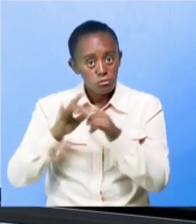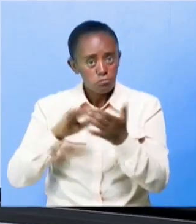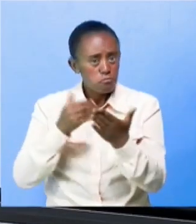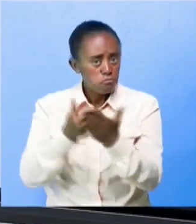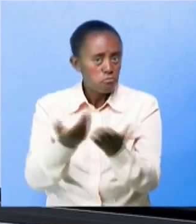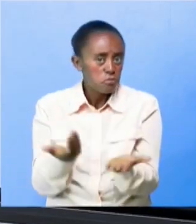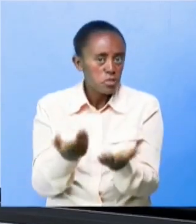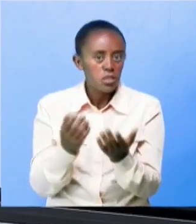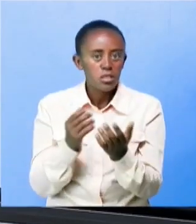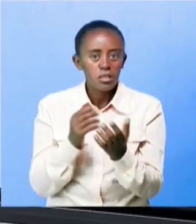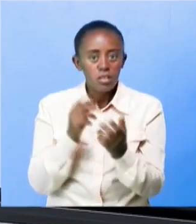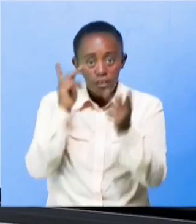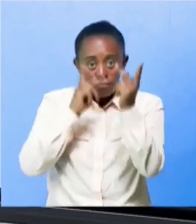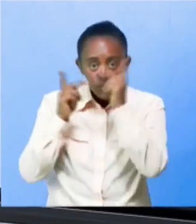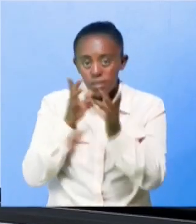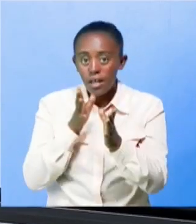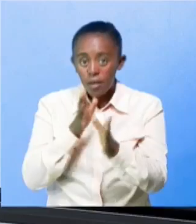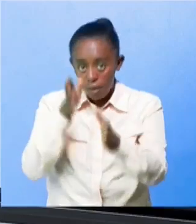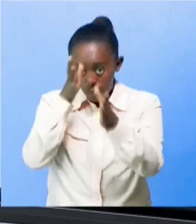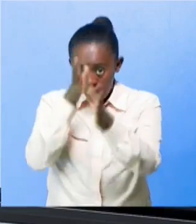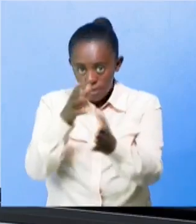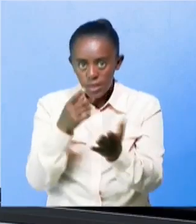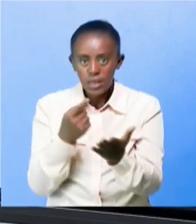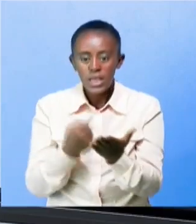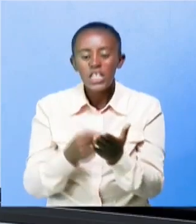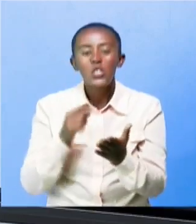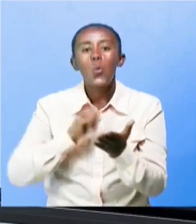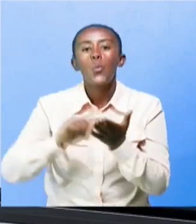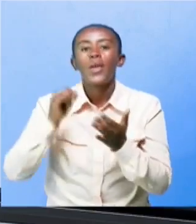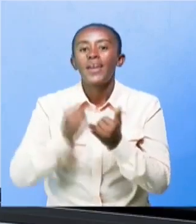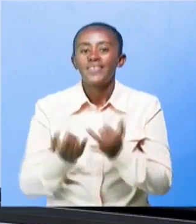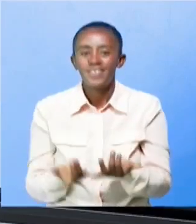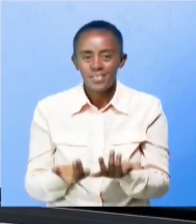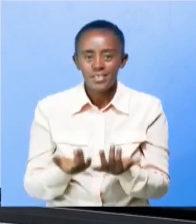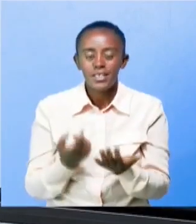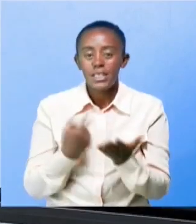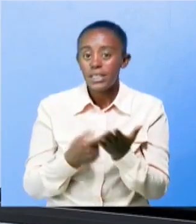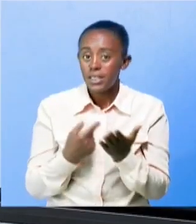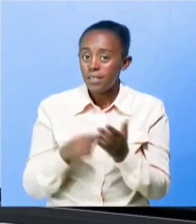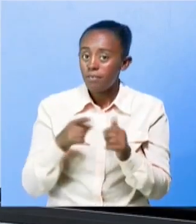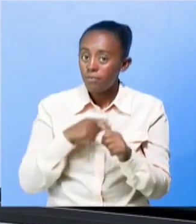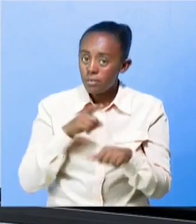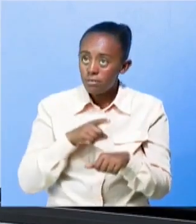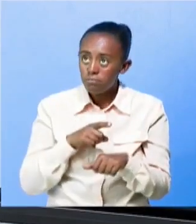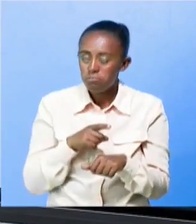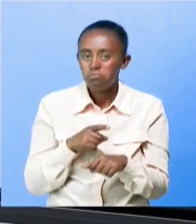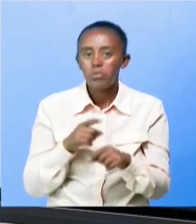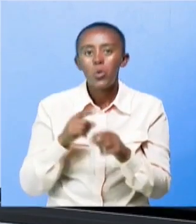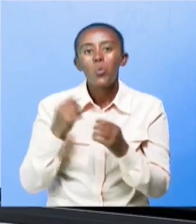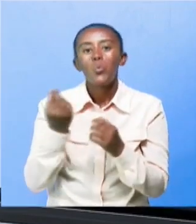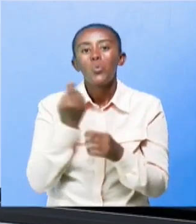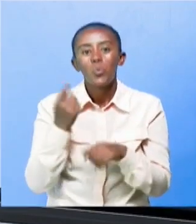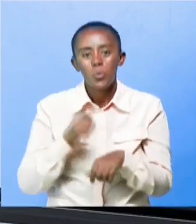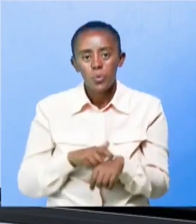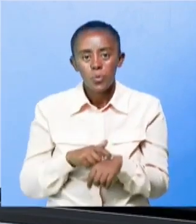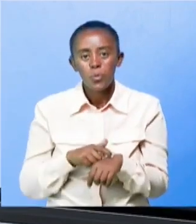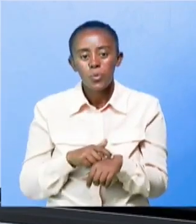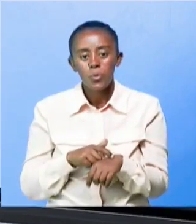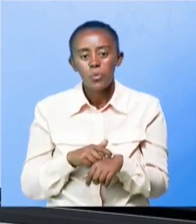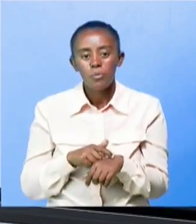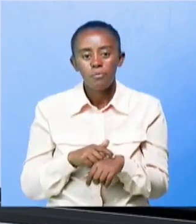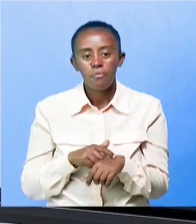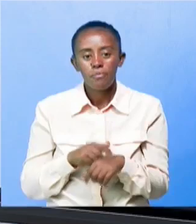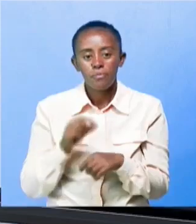her grandparents in this weekend. This is the first way we can use